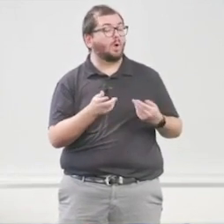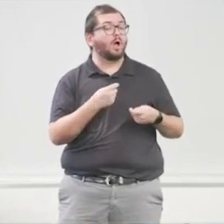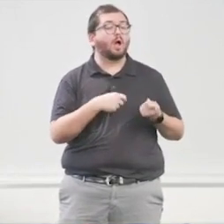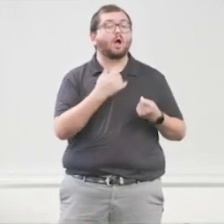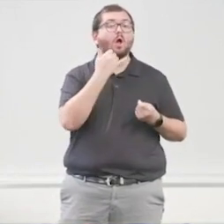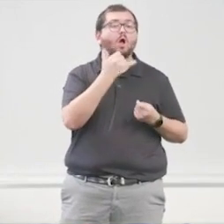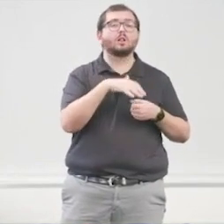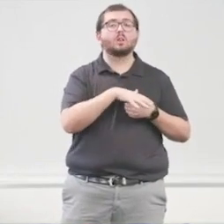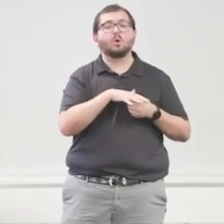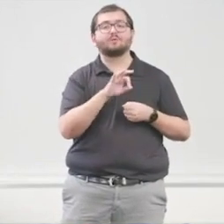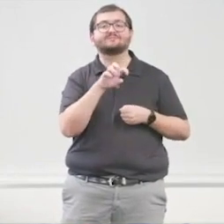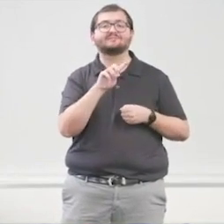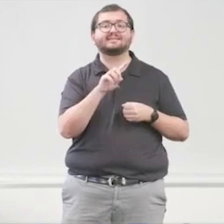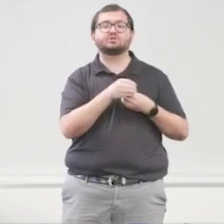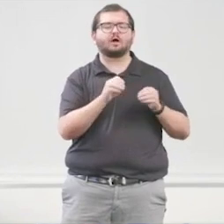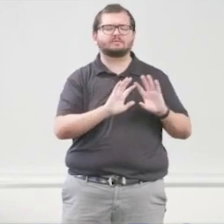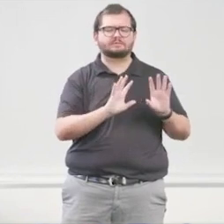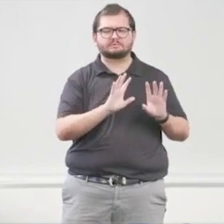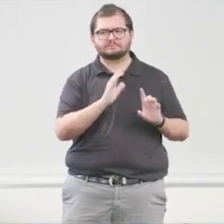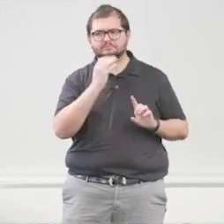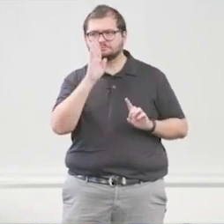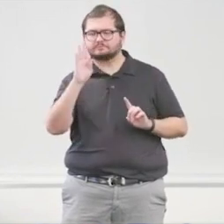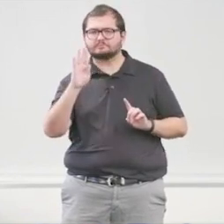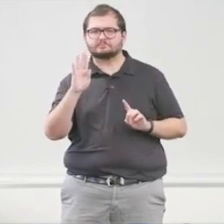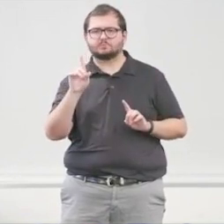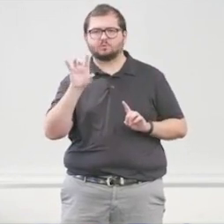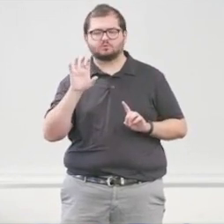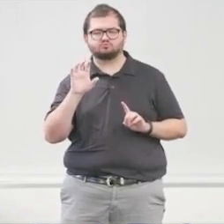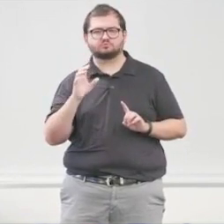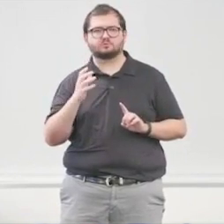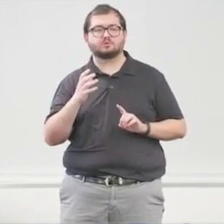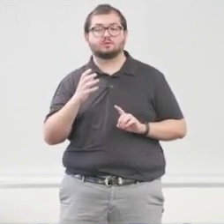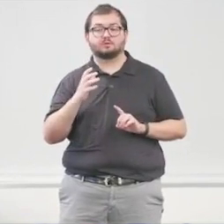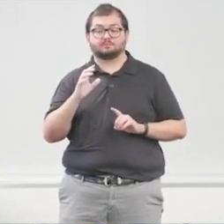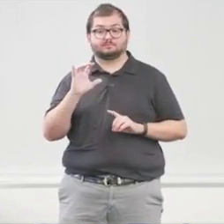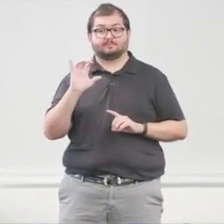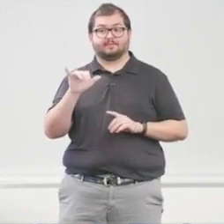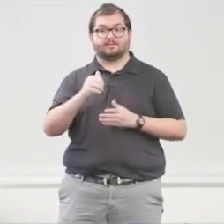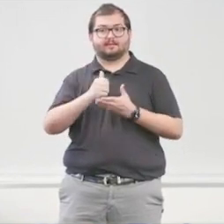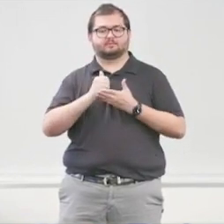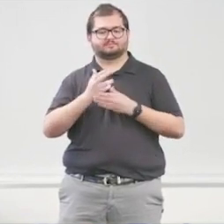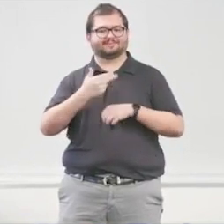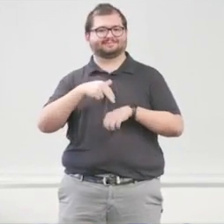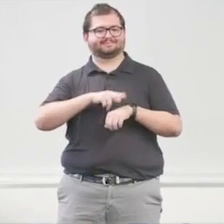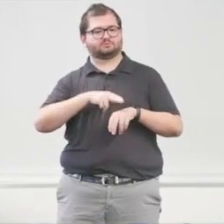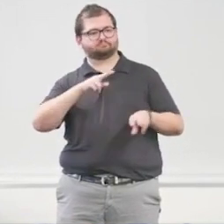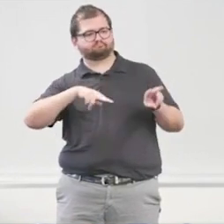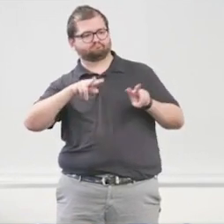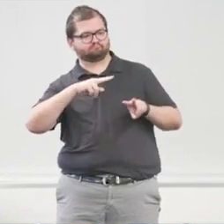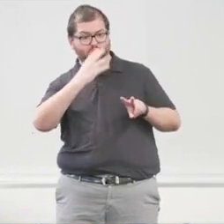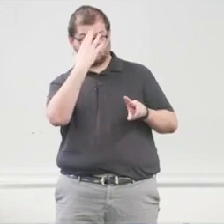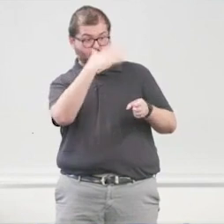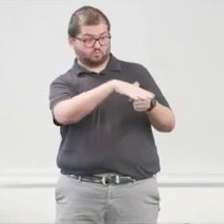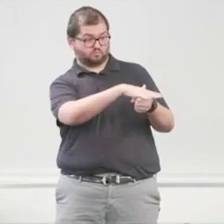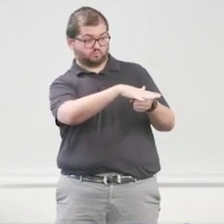office operations center. But that then gives national view to something, an incident that's happening in one area of the